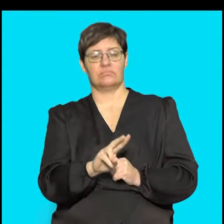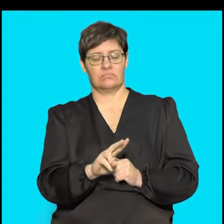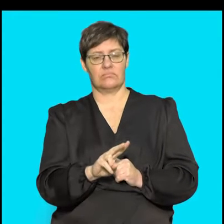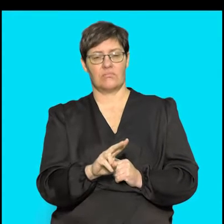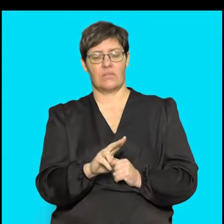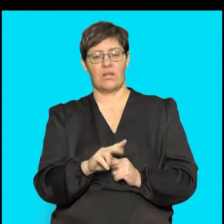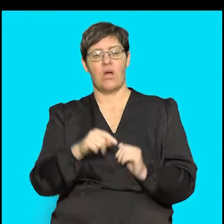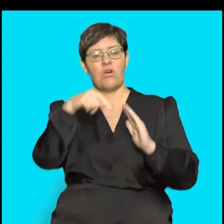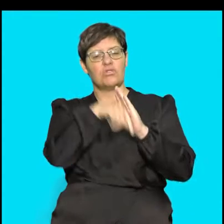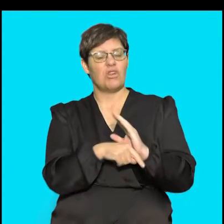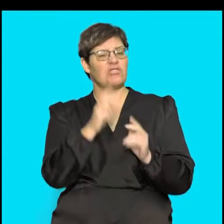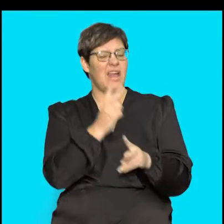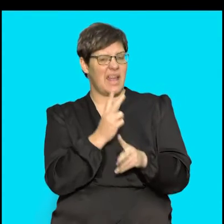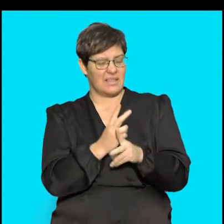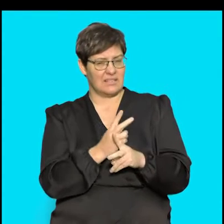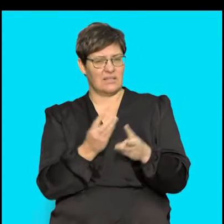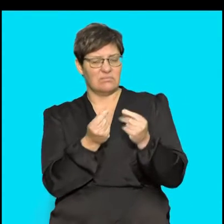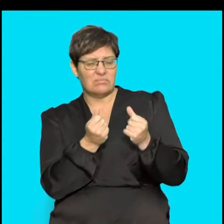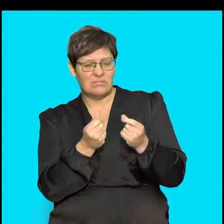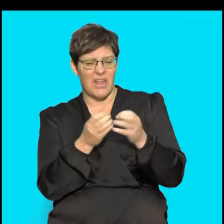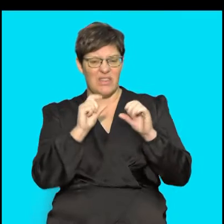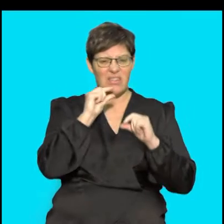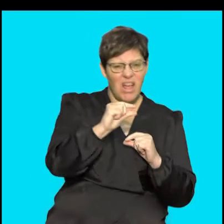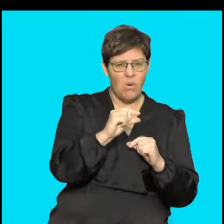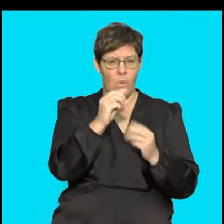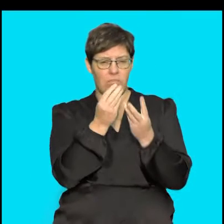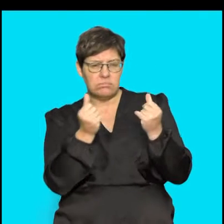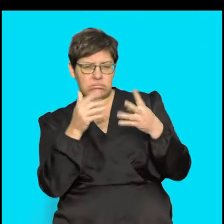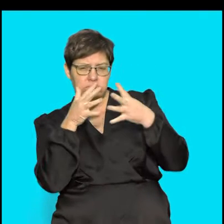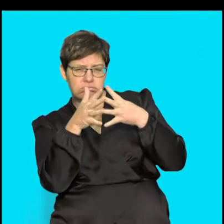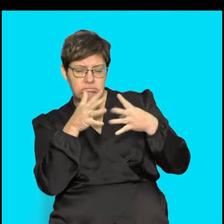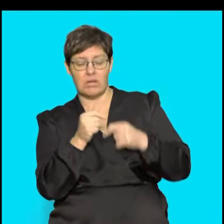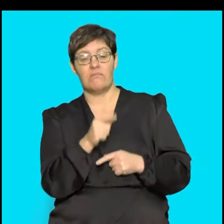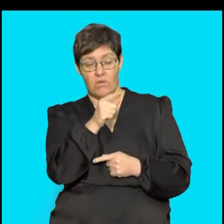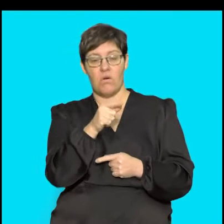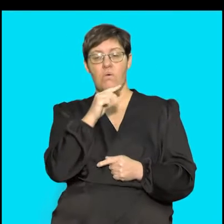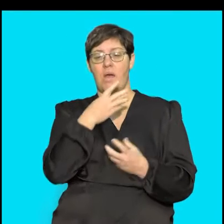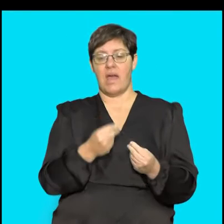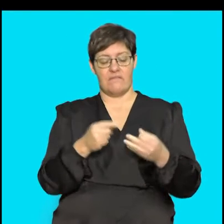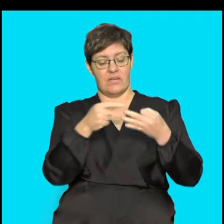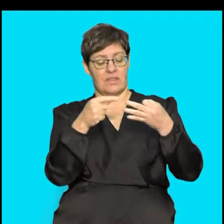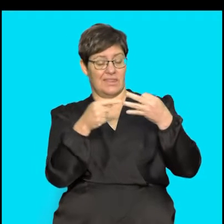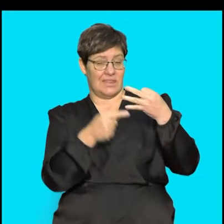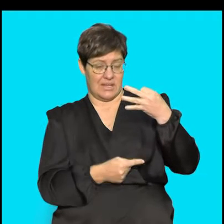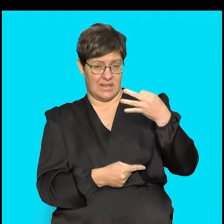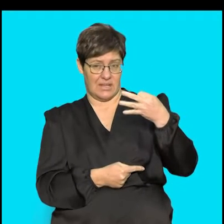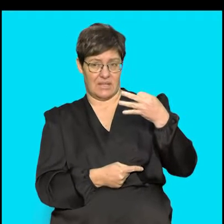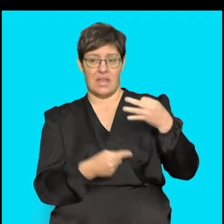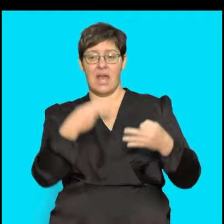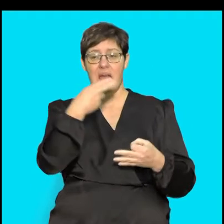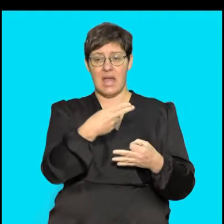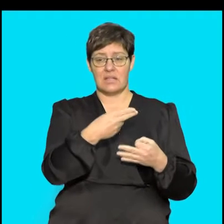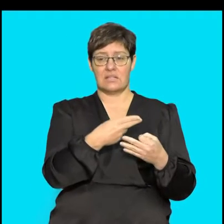When we look at the concentrations again, just a refresher on concentrations. Remember, for the concentrations, we had 3 moles